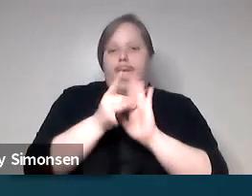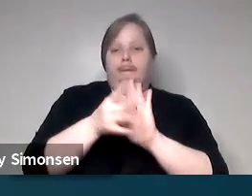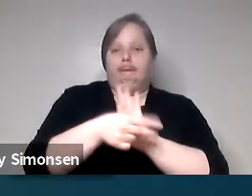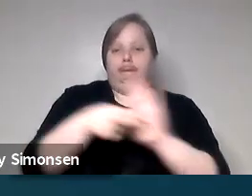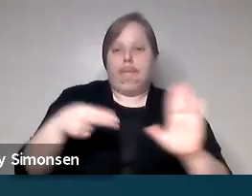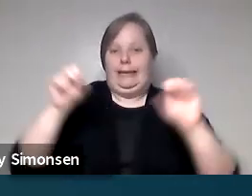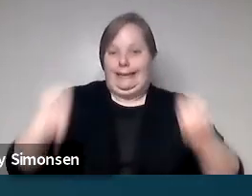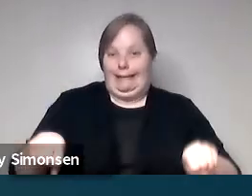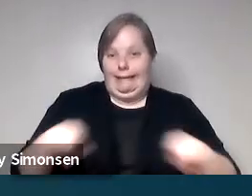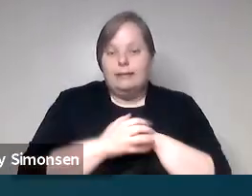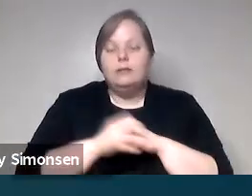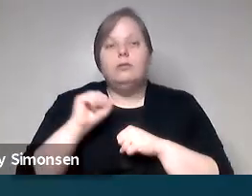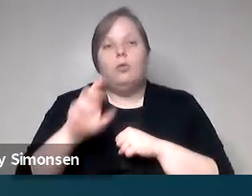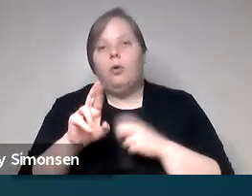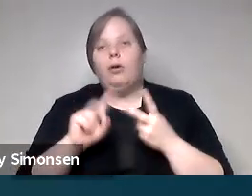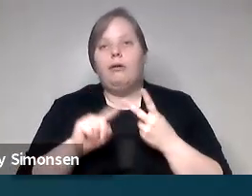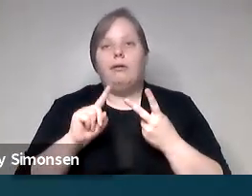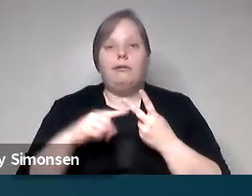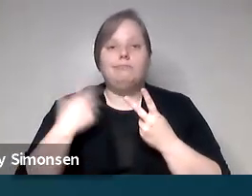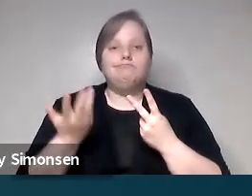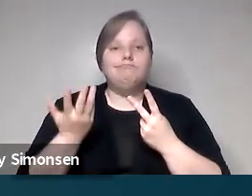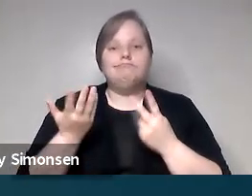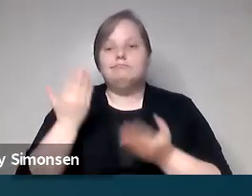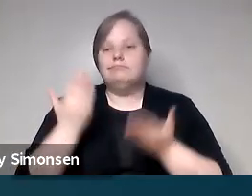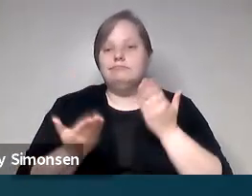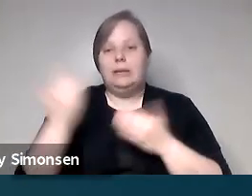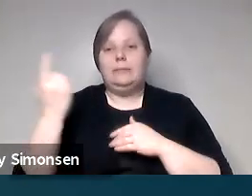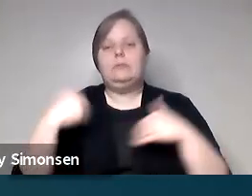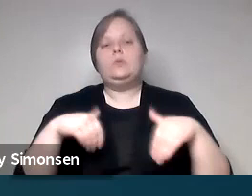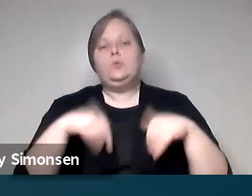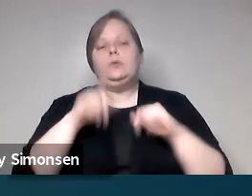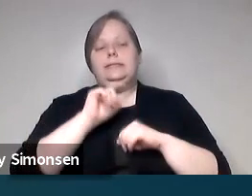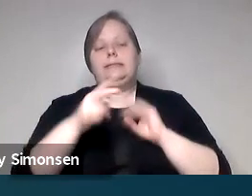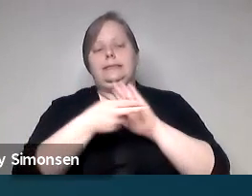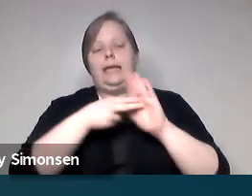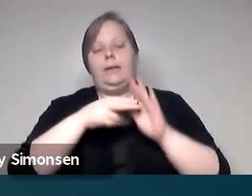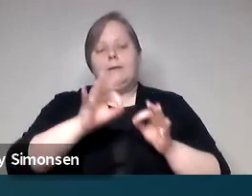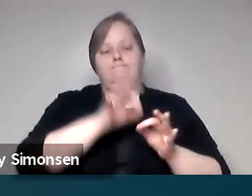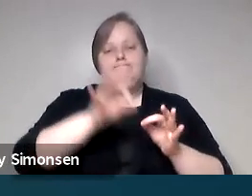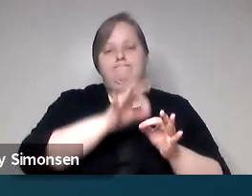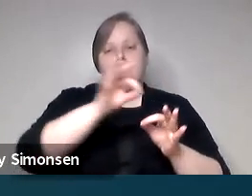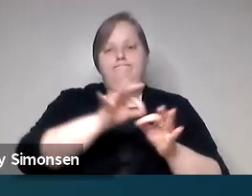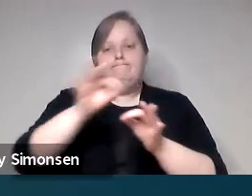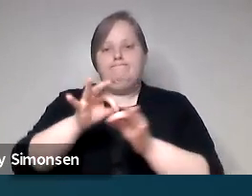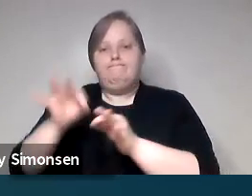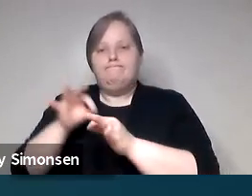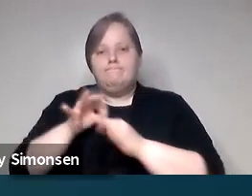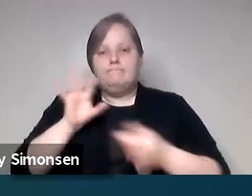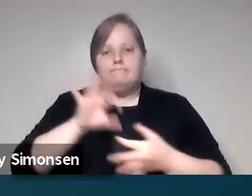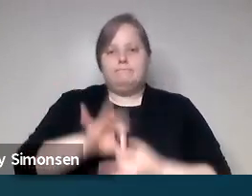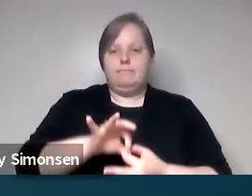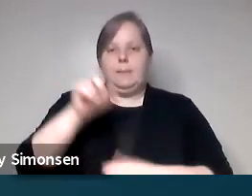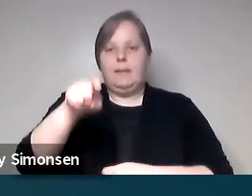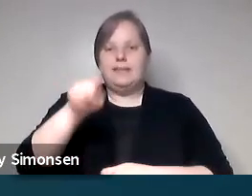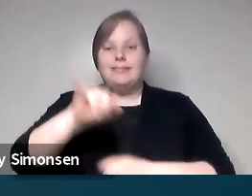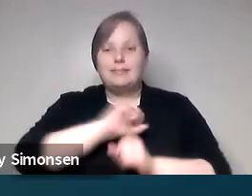marker, or is it something that's going to have to be sewn on? And in that situation, How